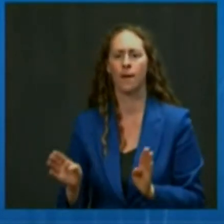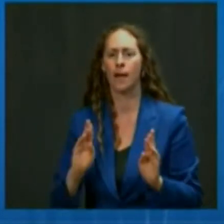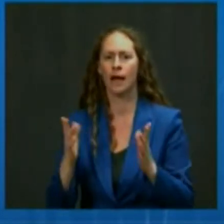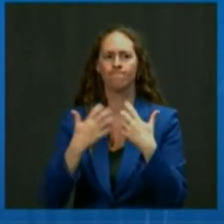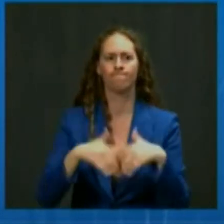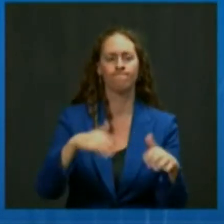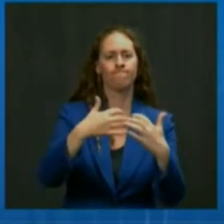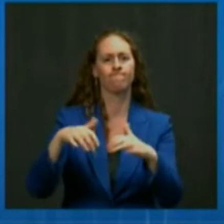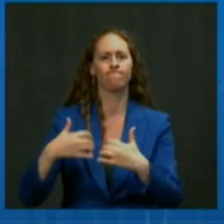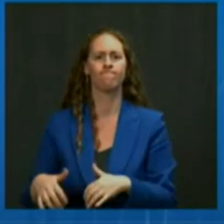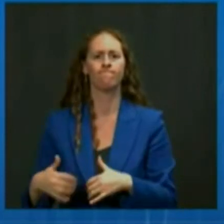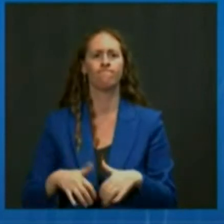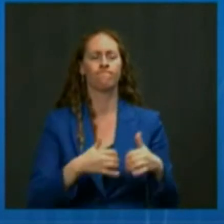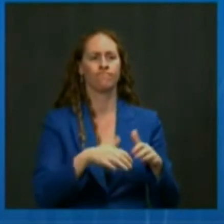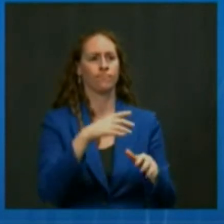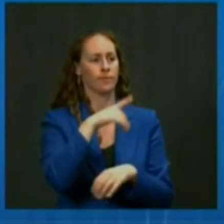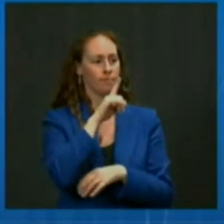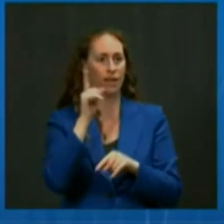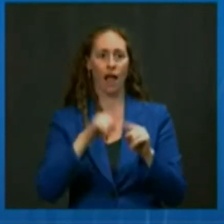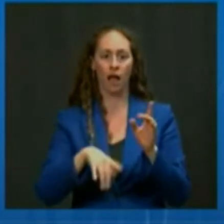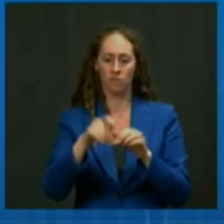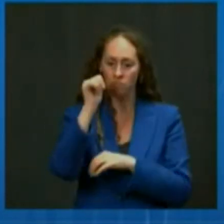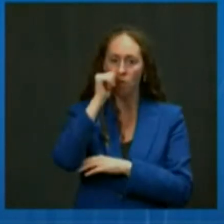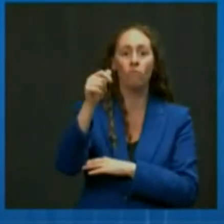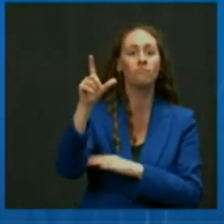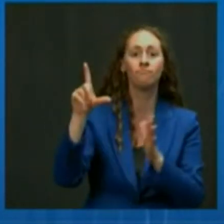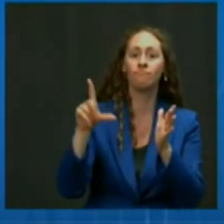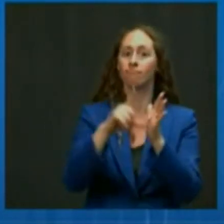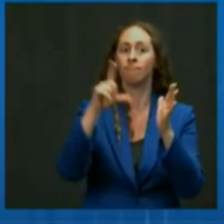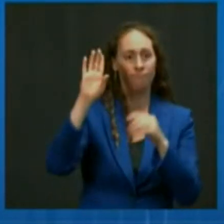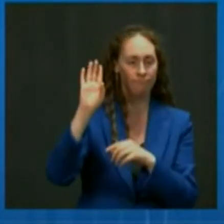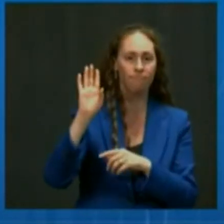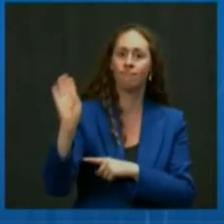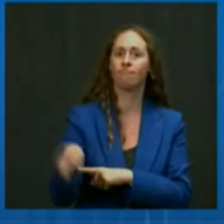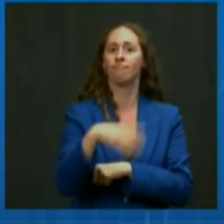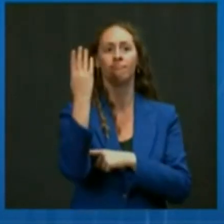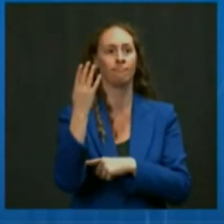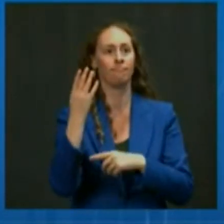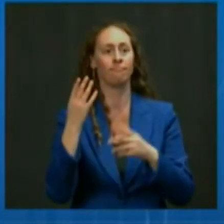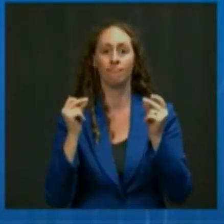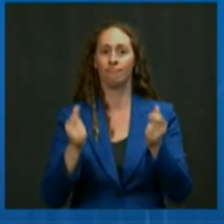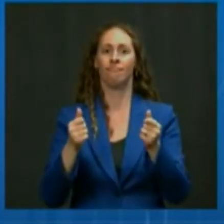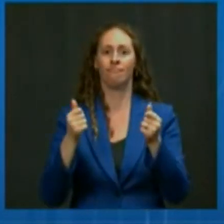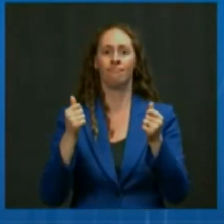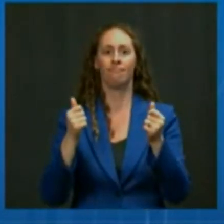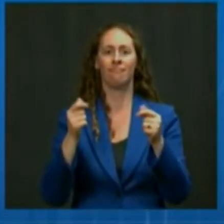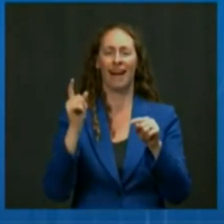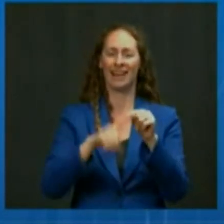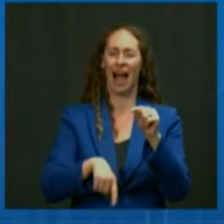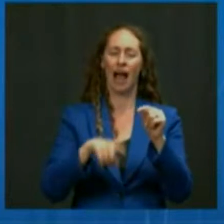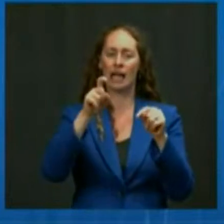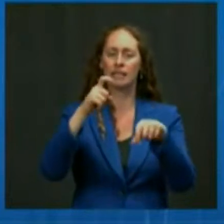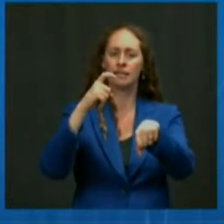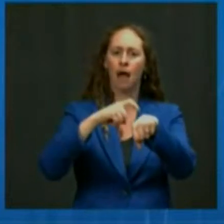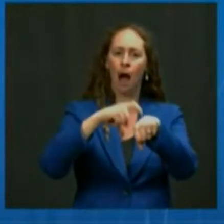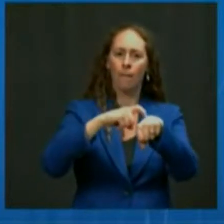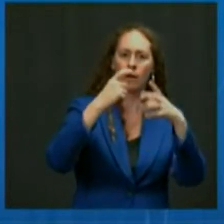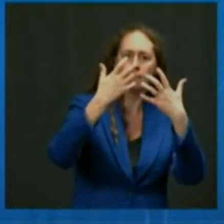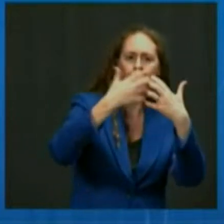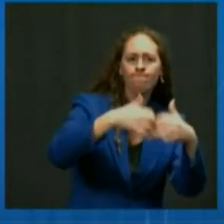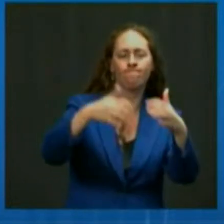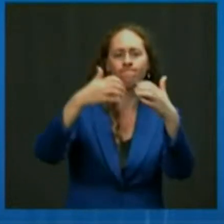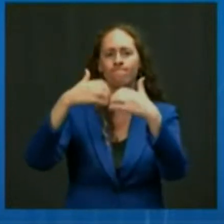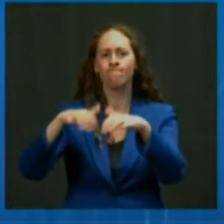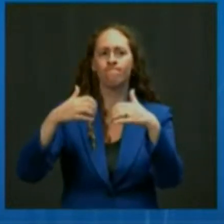booster effort with the flip of a switch. We have to lay the groundwork. We've got to make sure people understand this, that we communicate often about it.